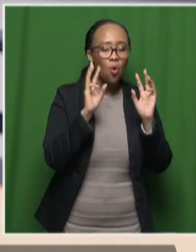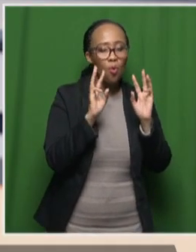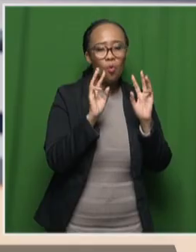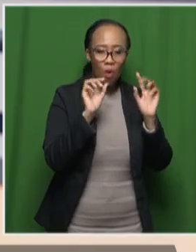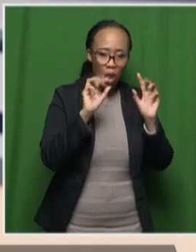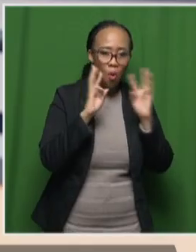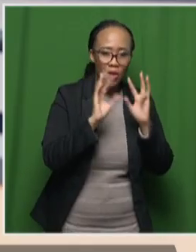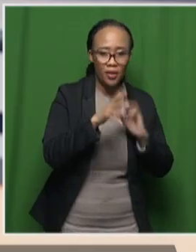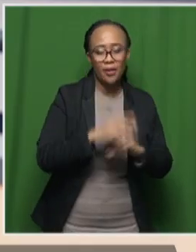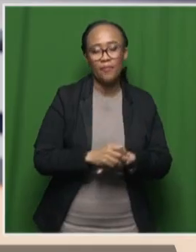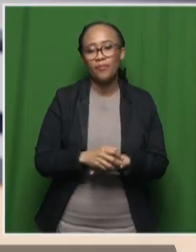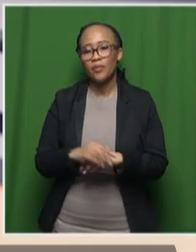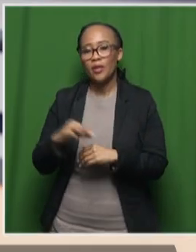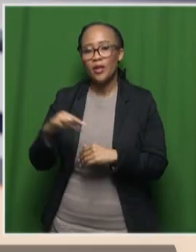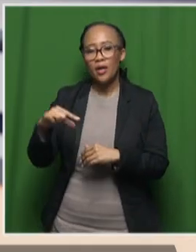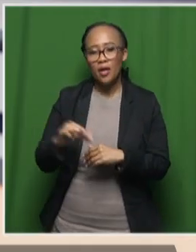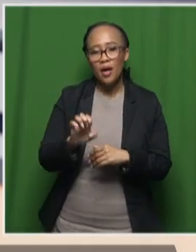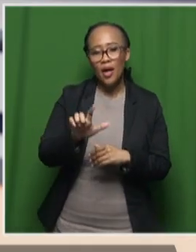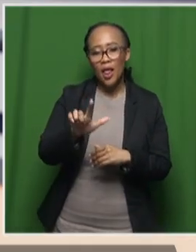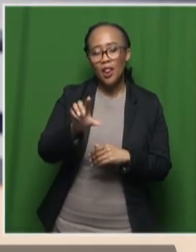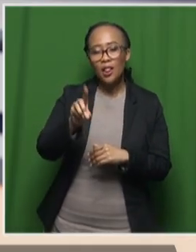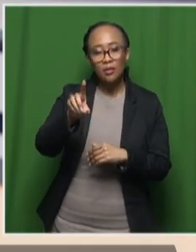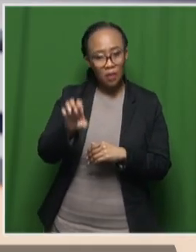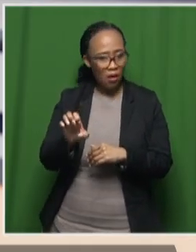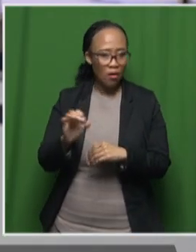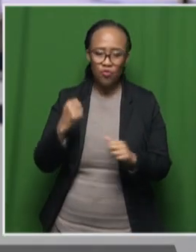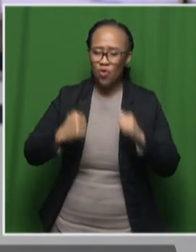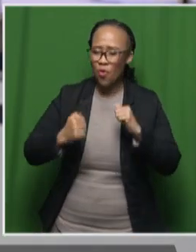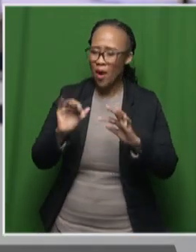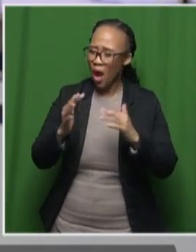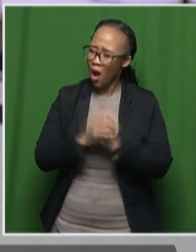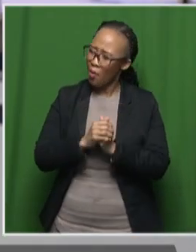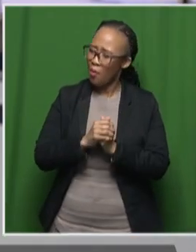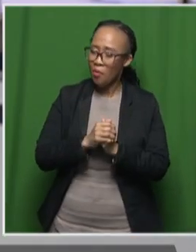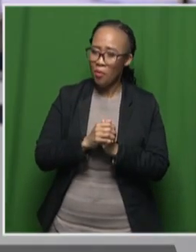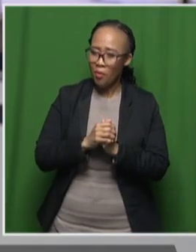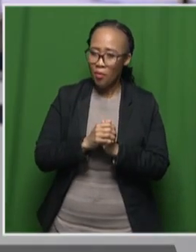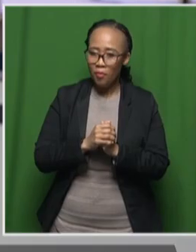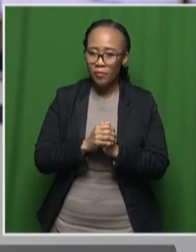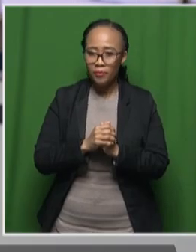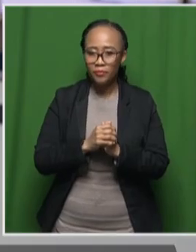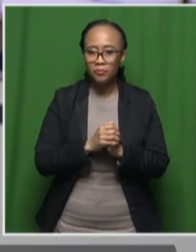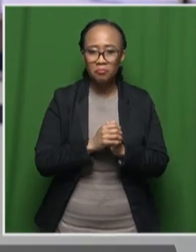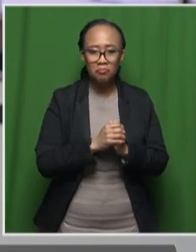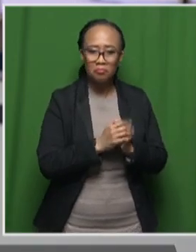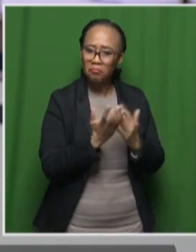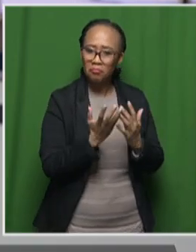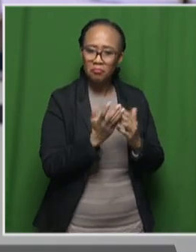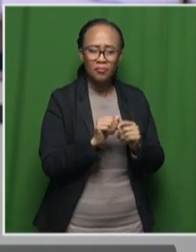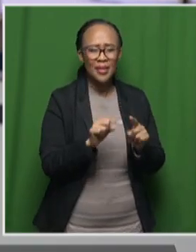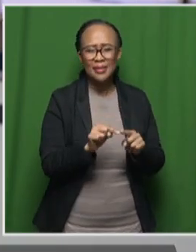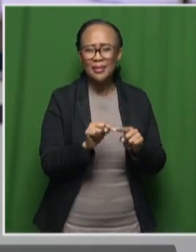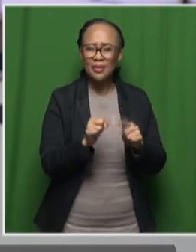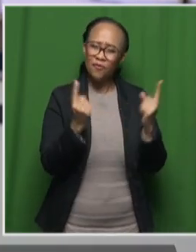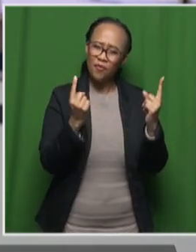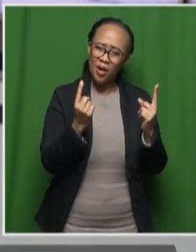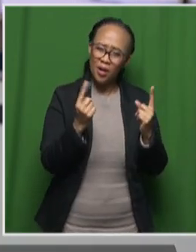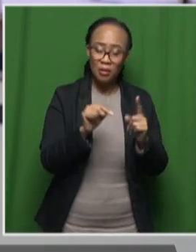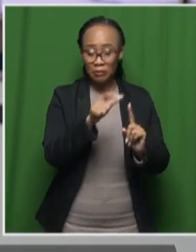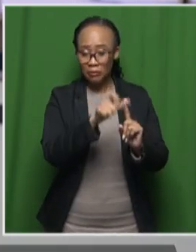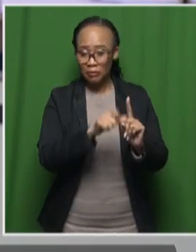Because, I mean, that could be another medal hopeful, do you think, for us? I mean, it's a tough marathon course. It's slightly different. It's not a fast course.